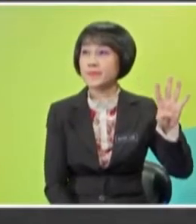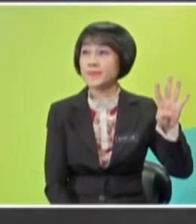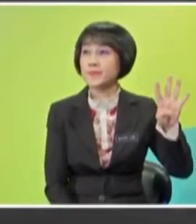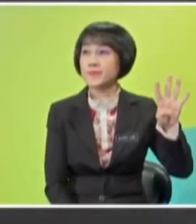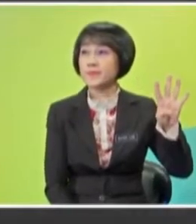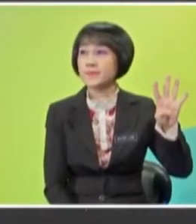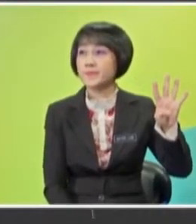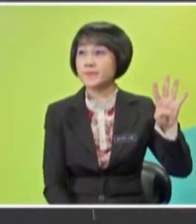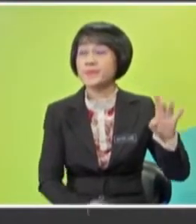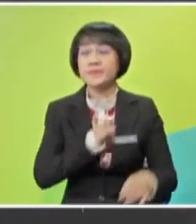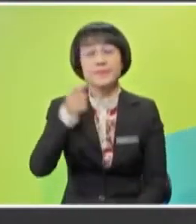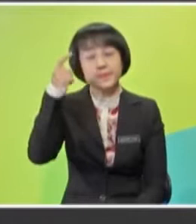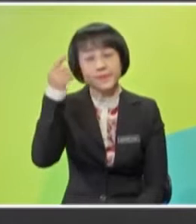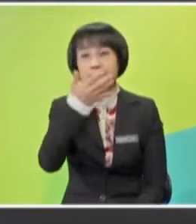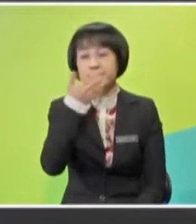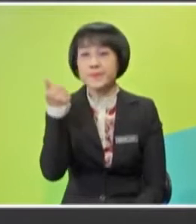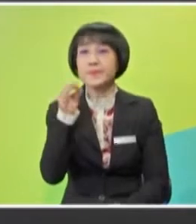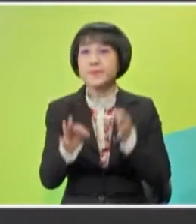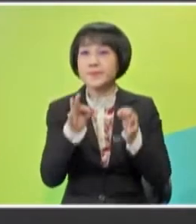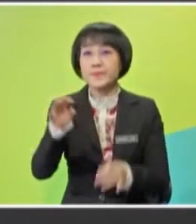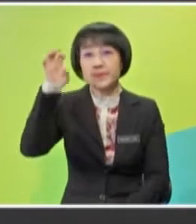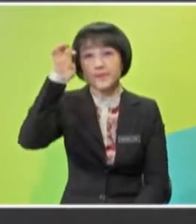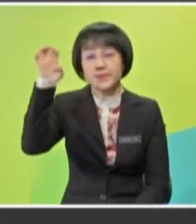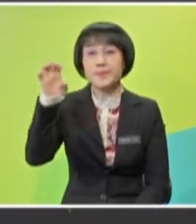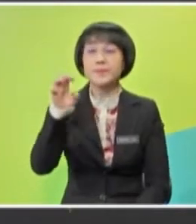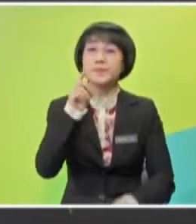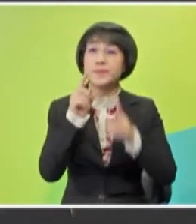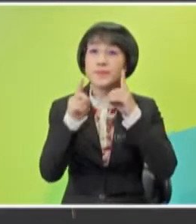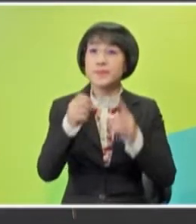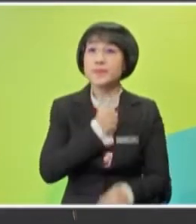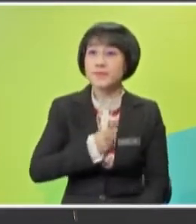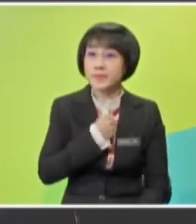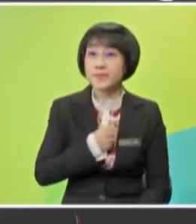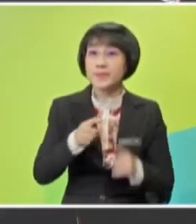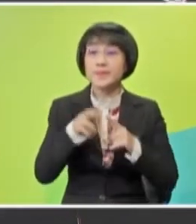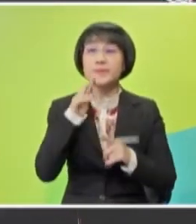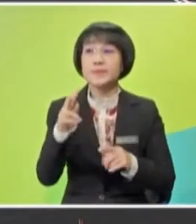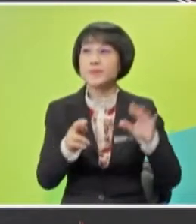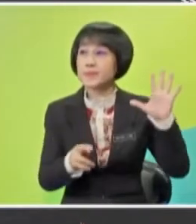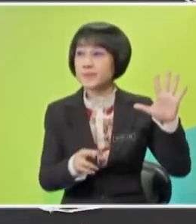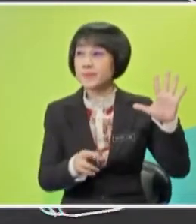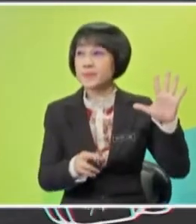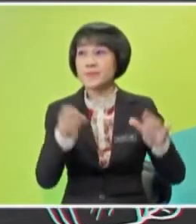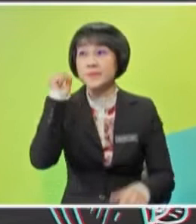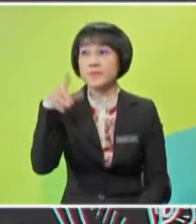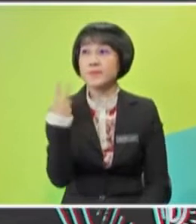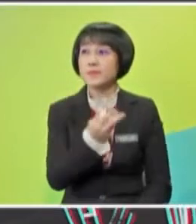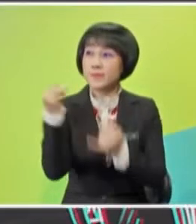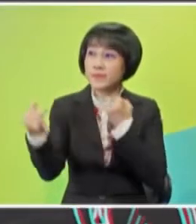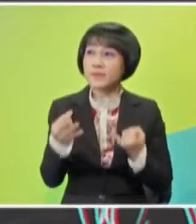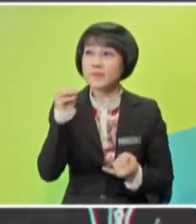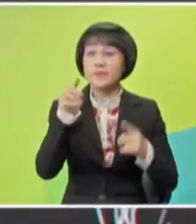4. I think it would be better if he said sorry to her. 5. Shall we